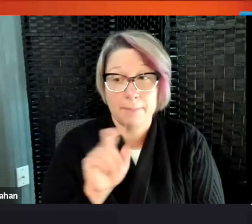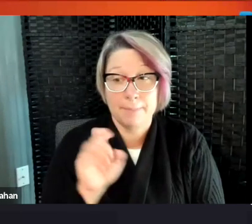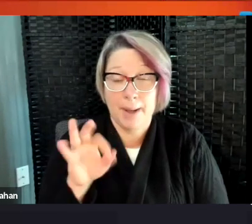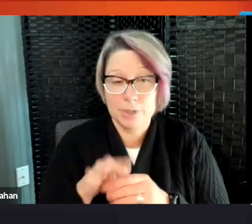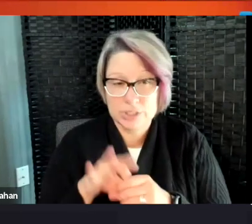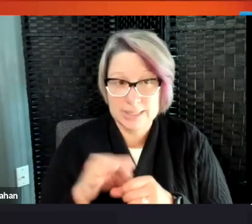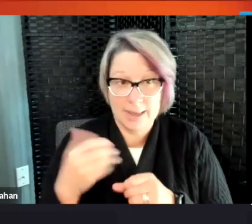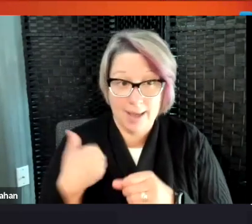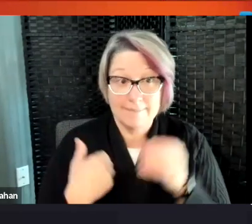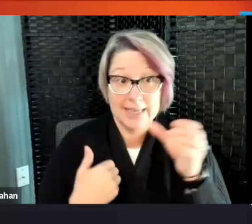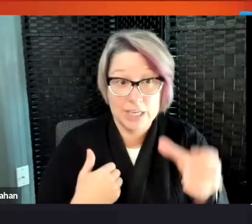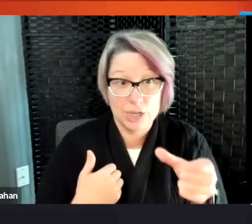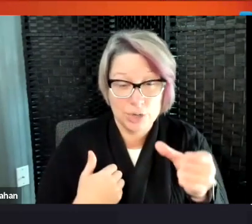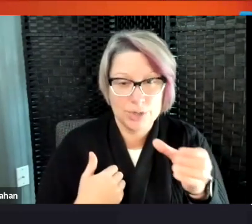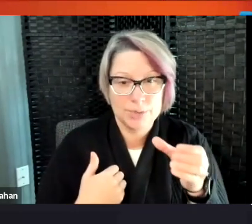here.